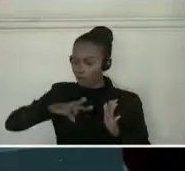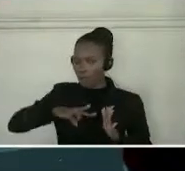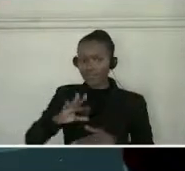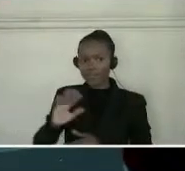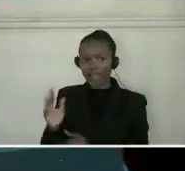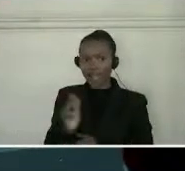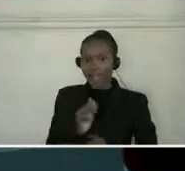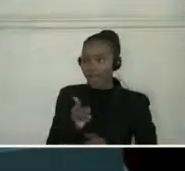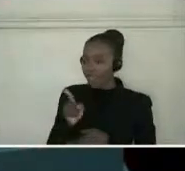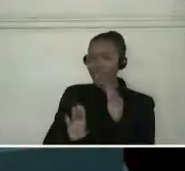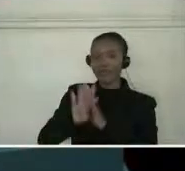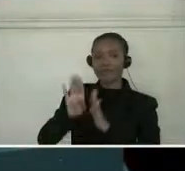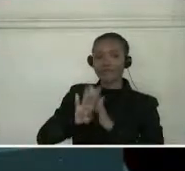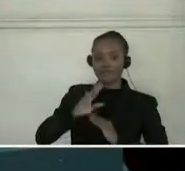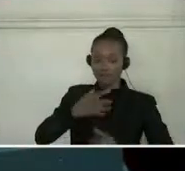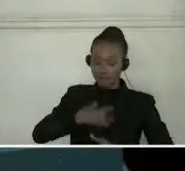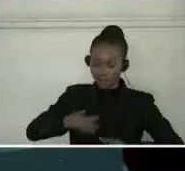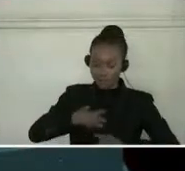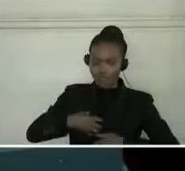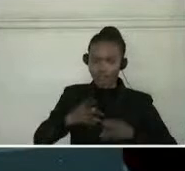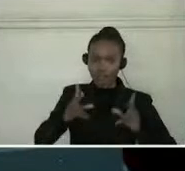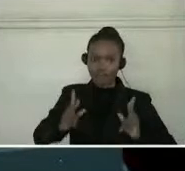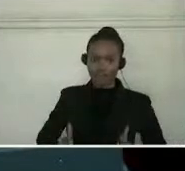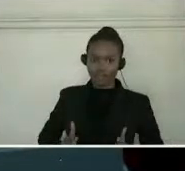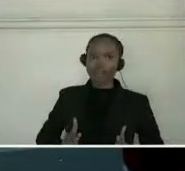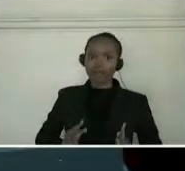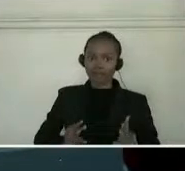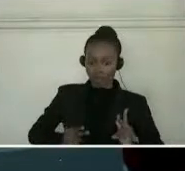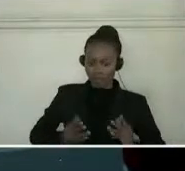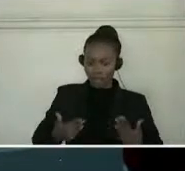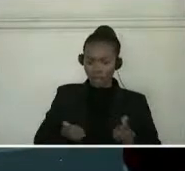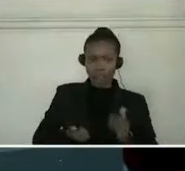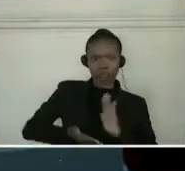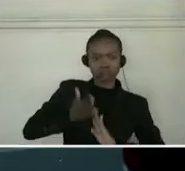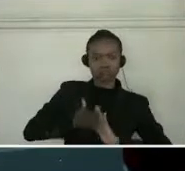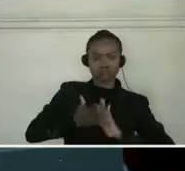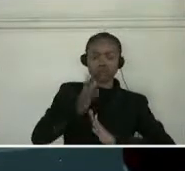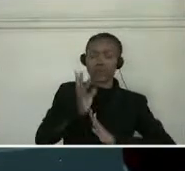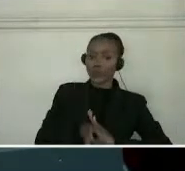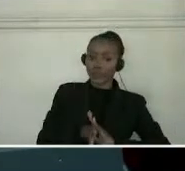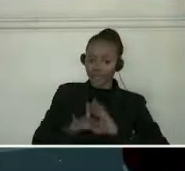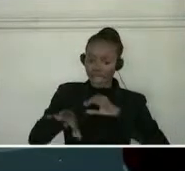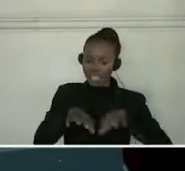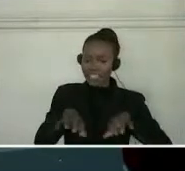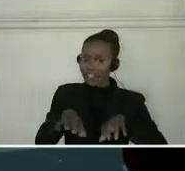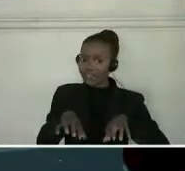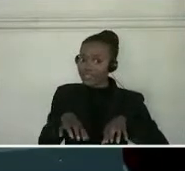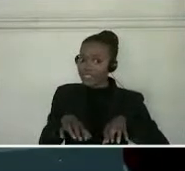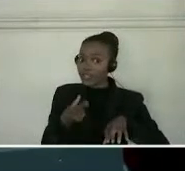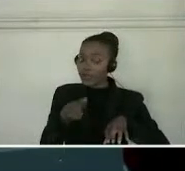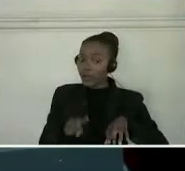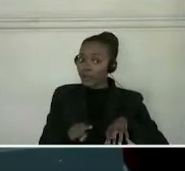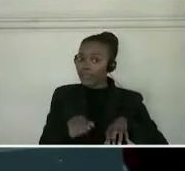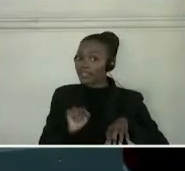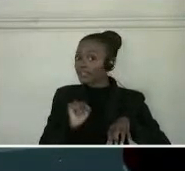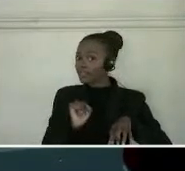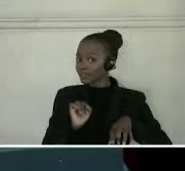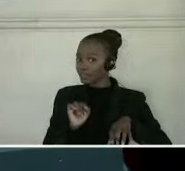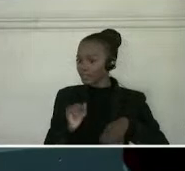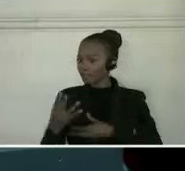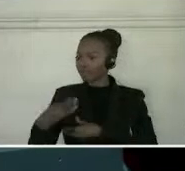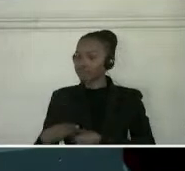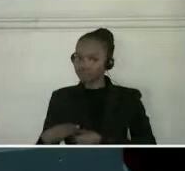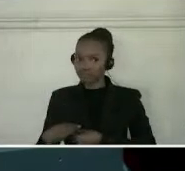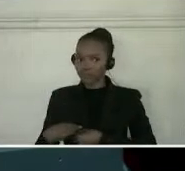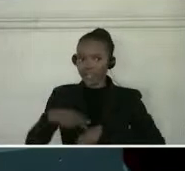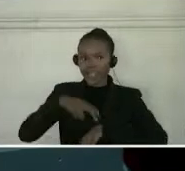physical and emotional well-being activities are structures to enhance their need to socialize